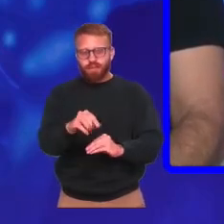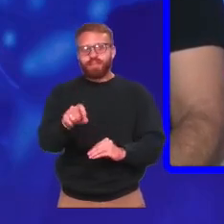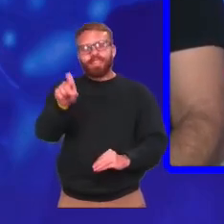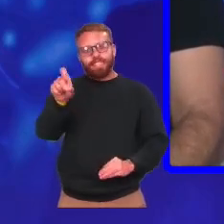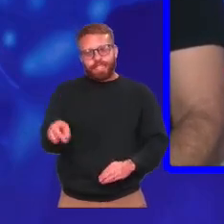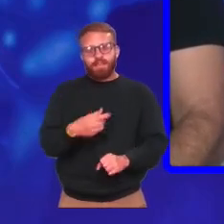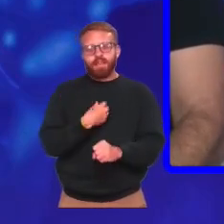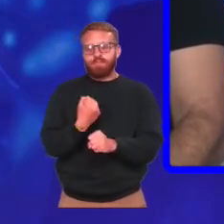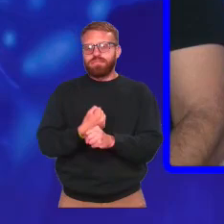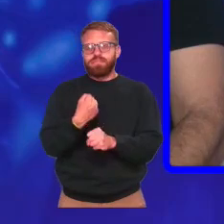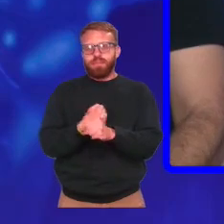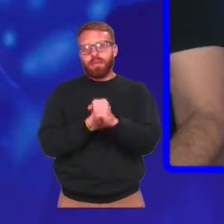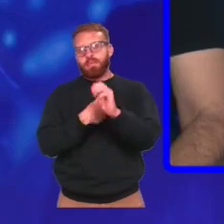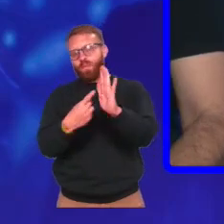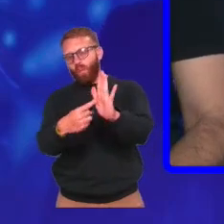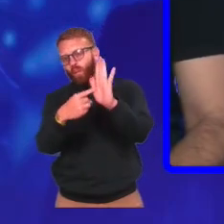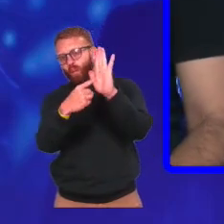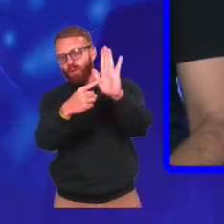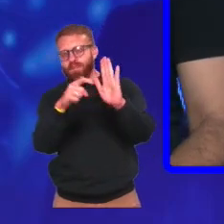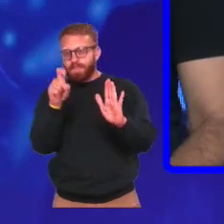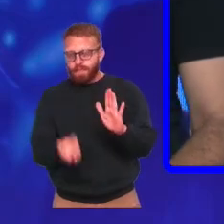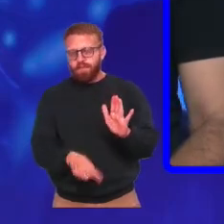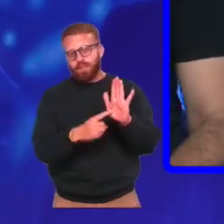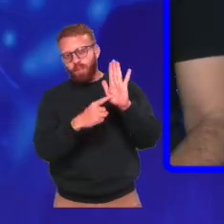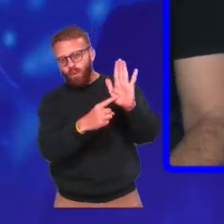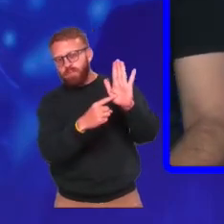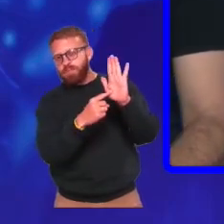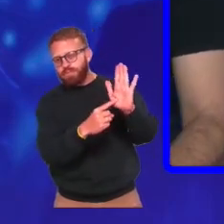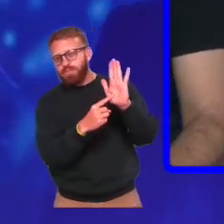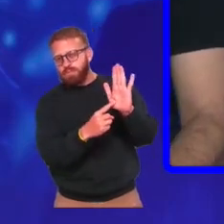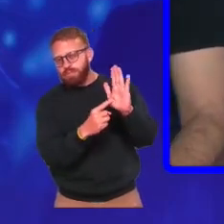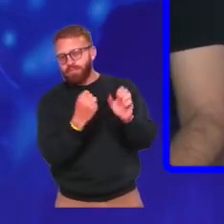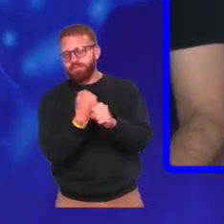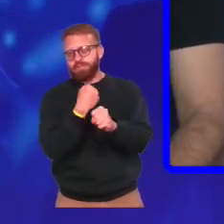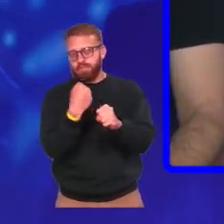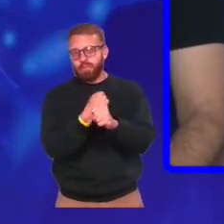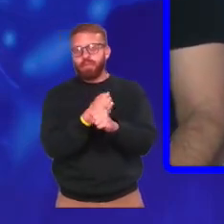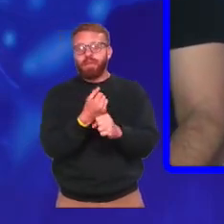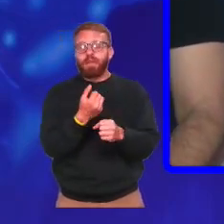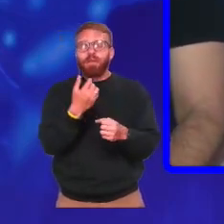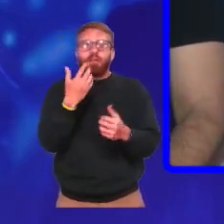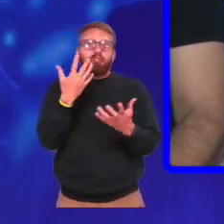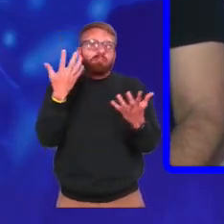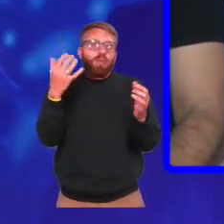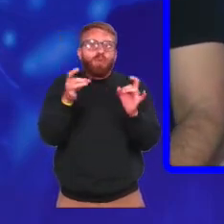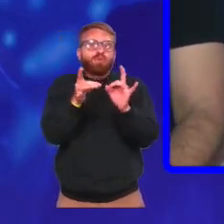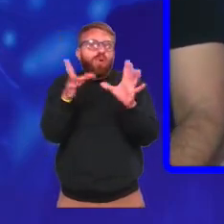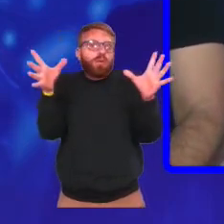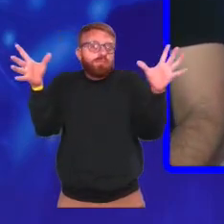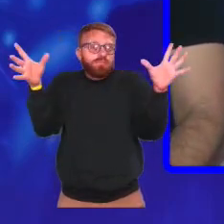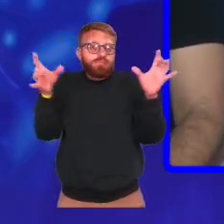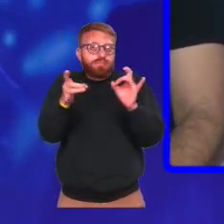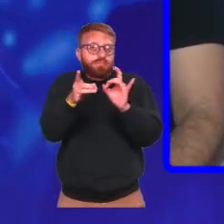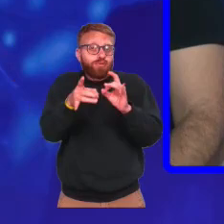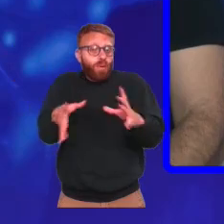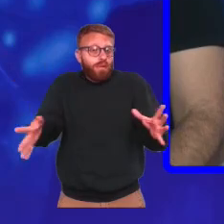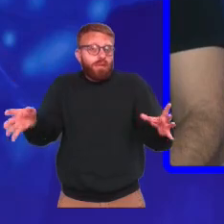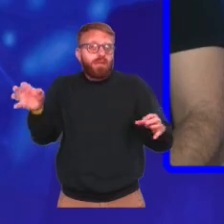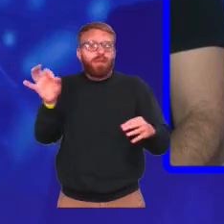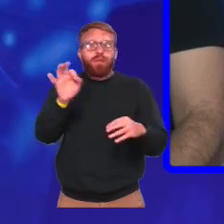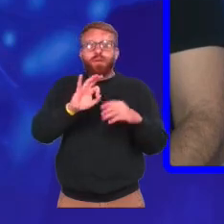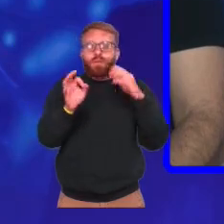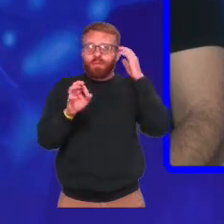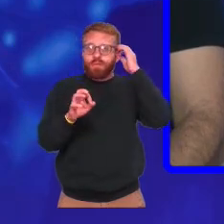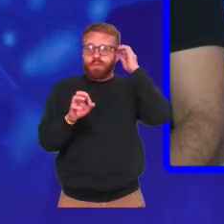sometimes, you know, sometimes there's a little bit of element of luck, sometimes there's a little bit of element of, you know, like you have good, you've been to a